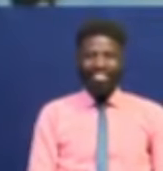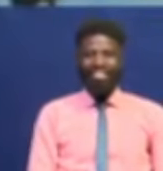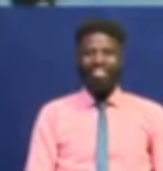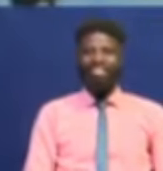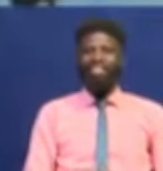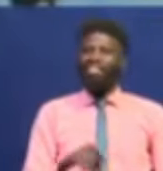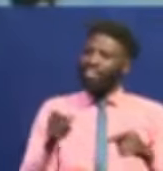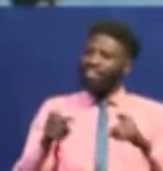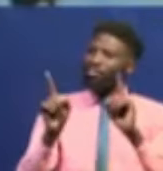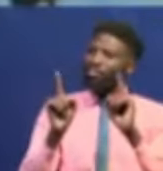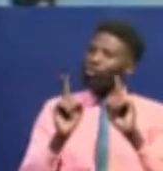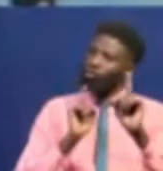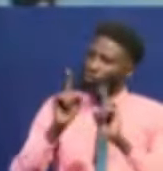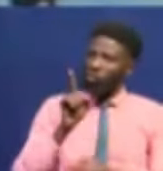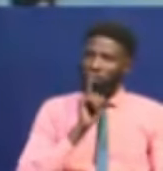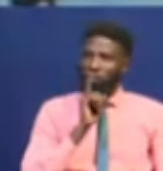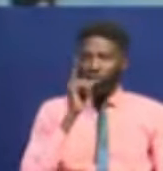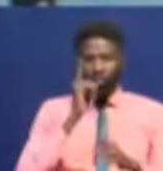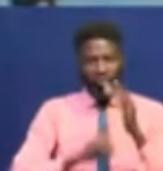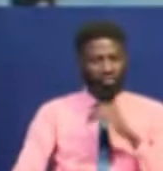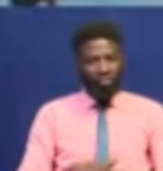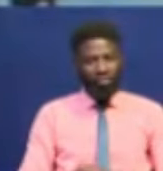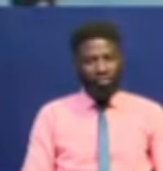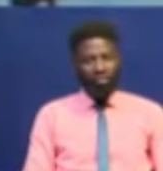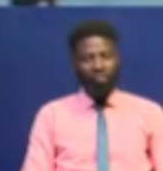in their zelo. They were saying, guys,